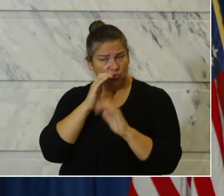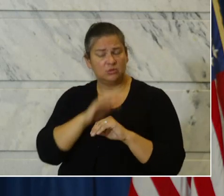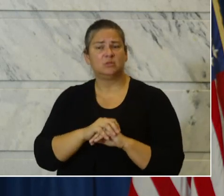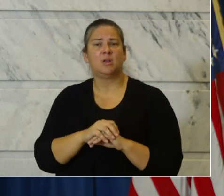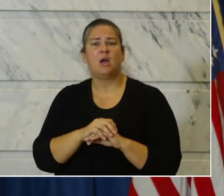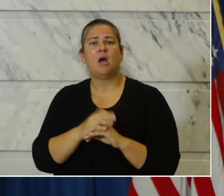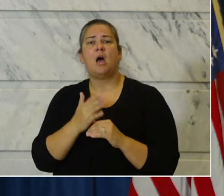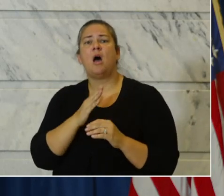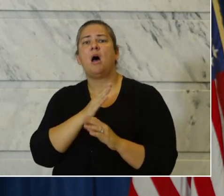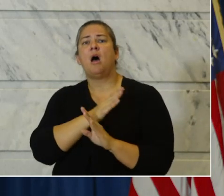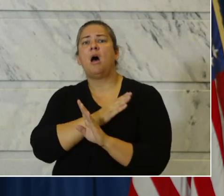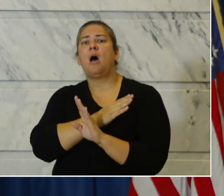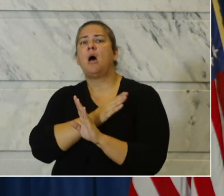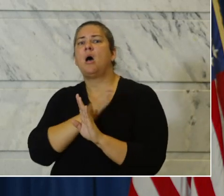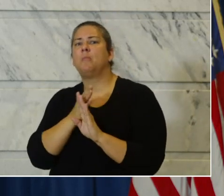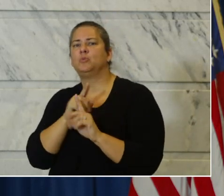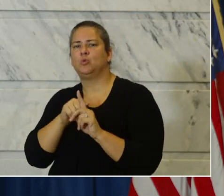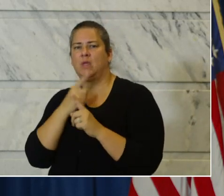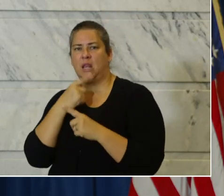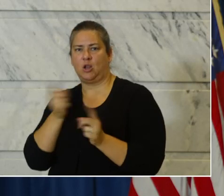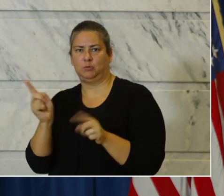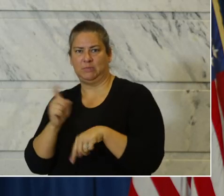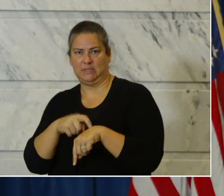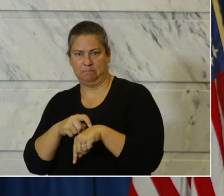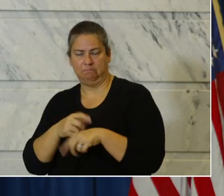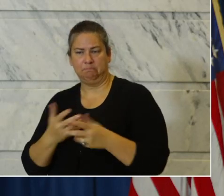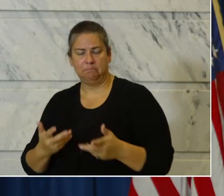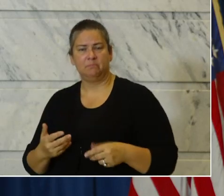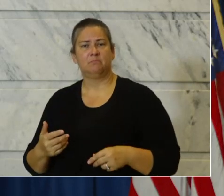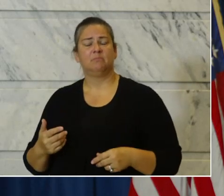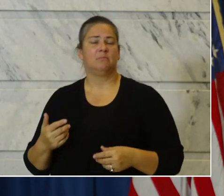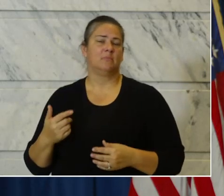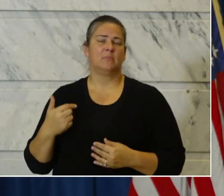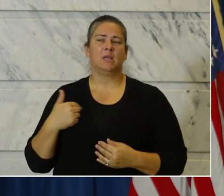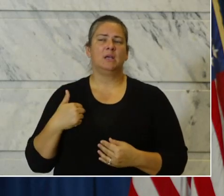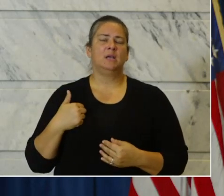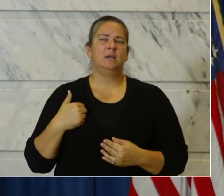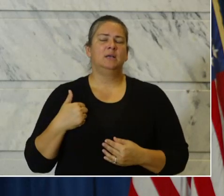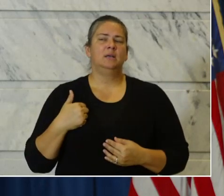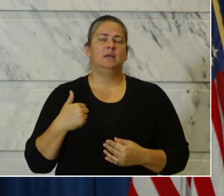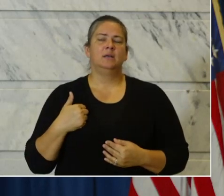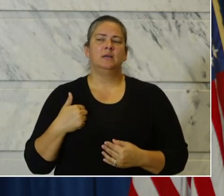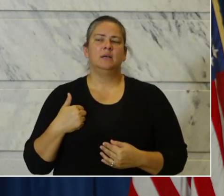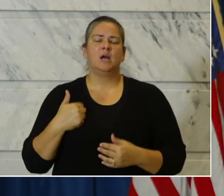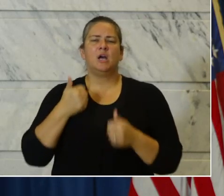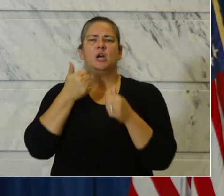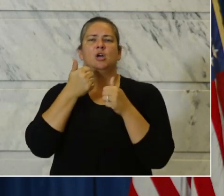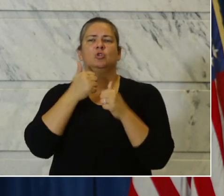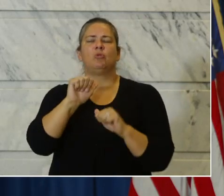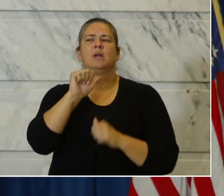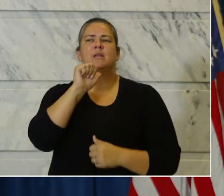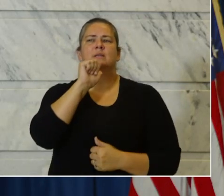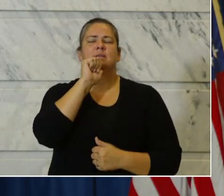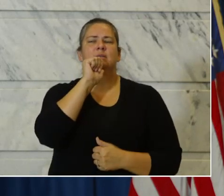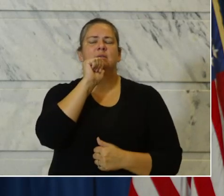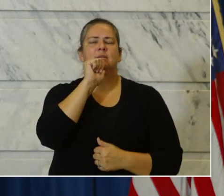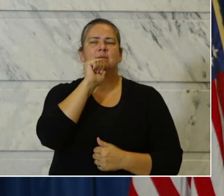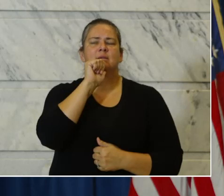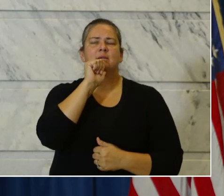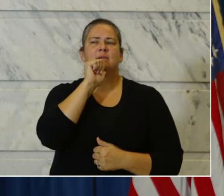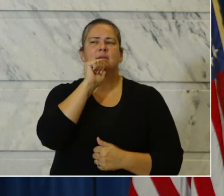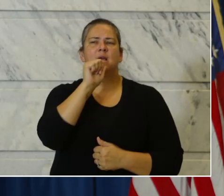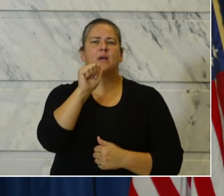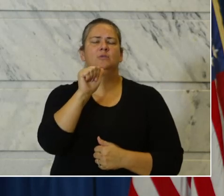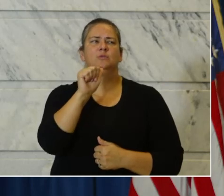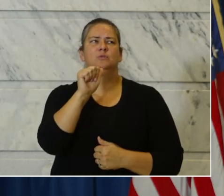up to it. I don't have an argument there. I've tried not to criticize the